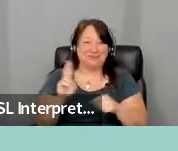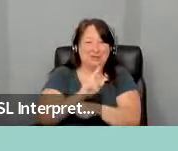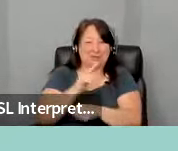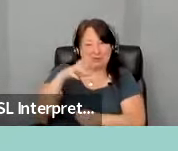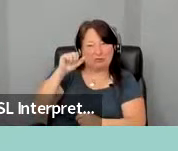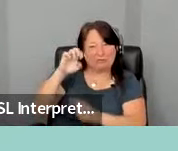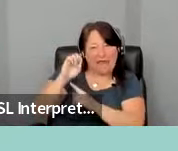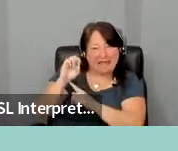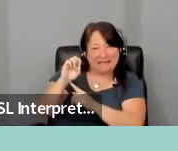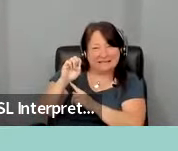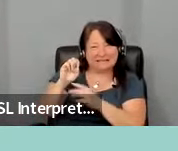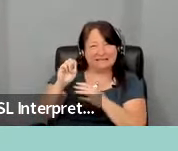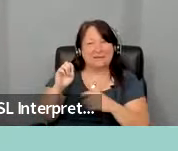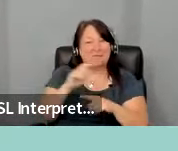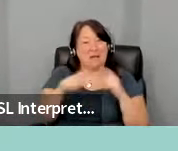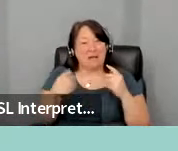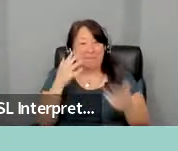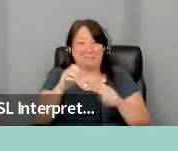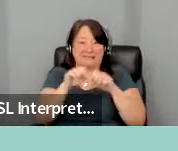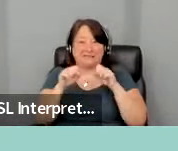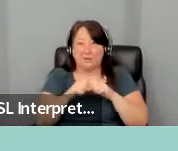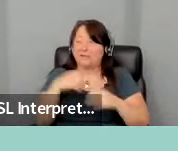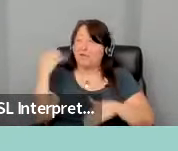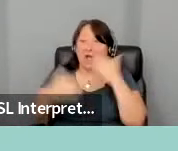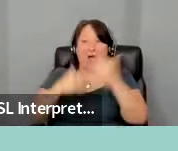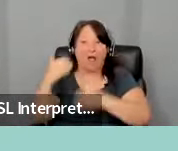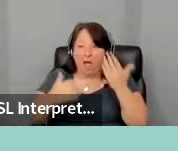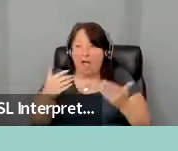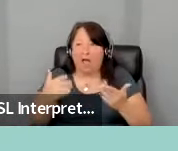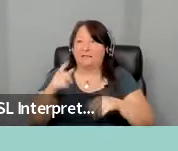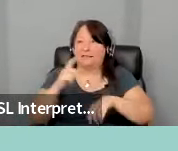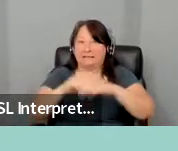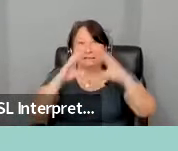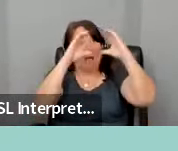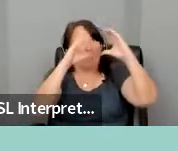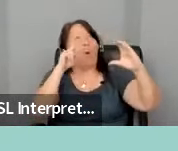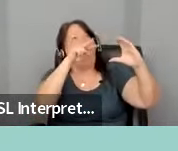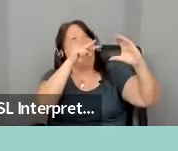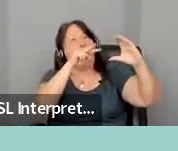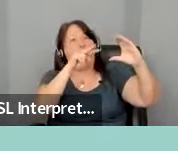a situation where you don't know until you take a look at the clock yourself.